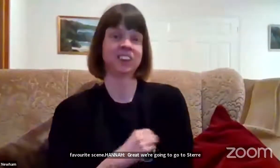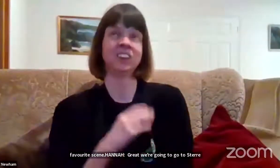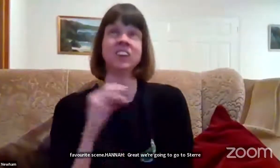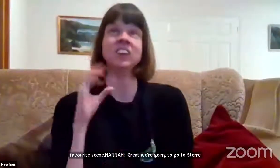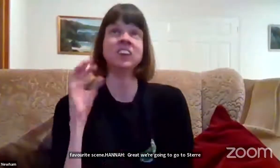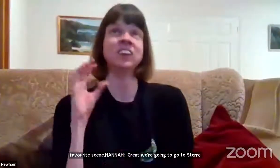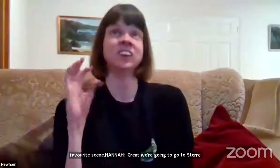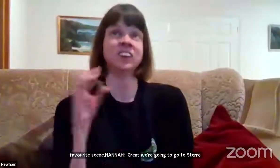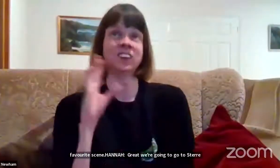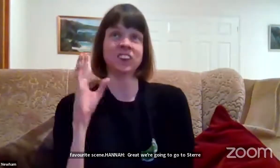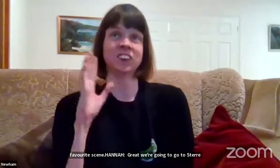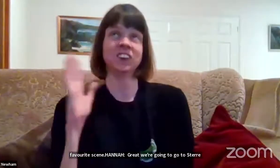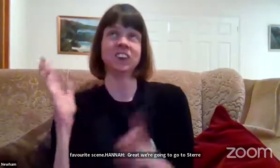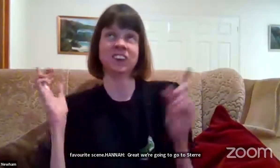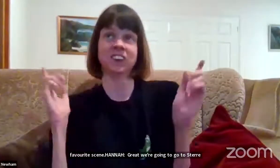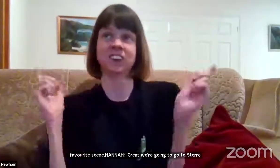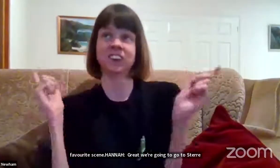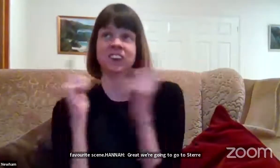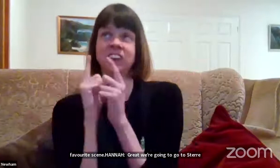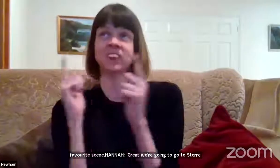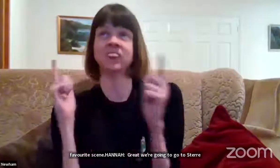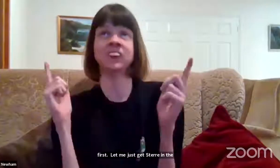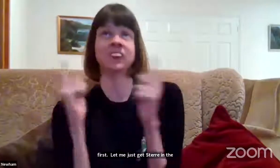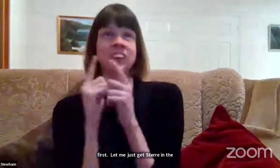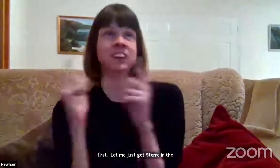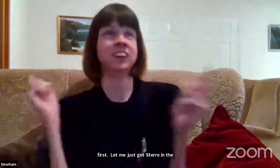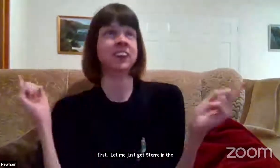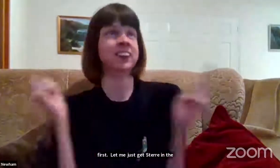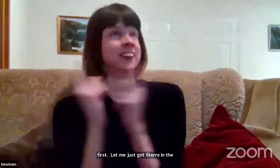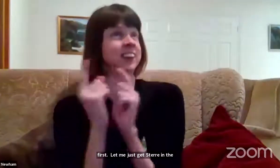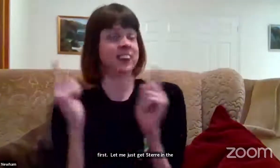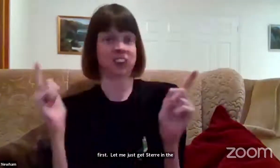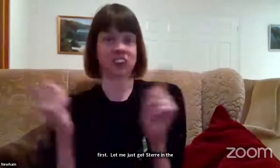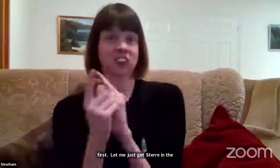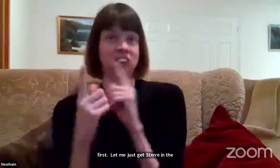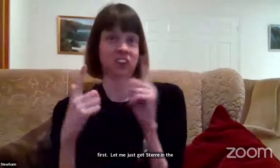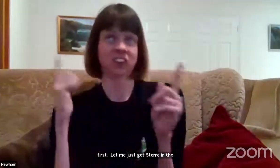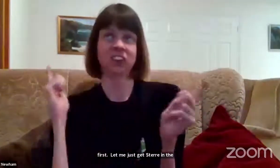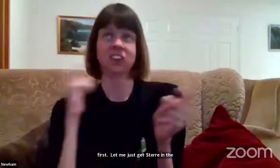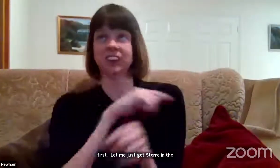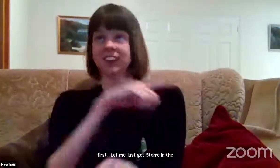So Stera, what was your favourite thing? Your Stera? And it was meeting